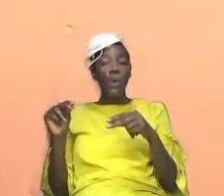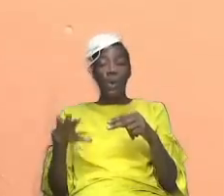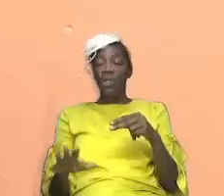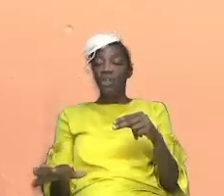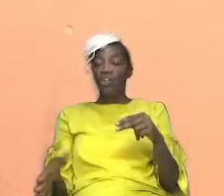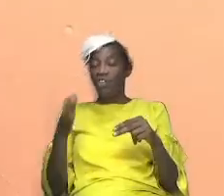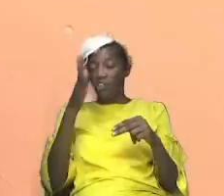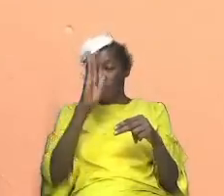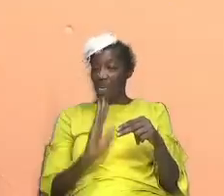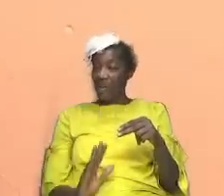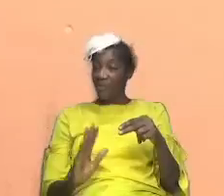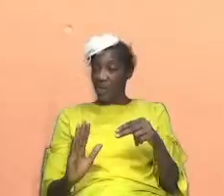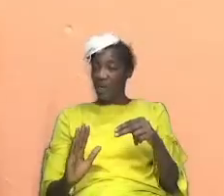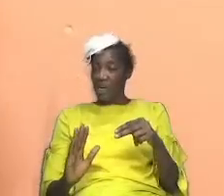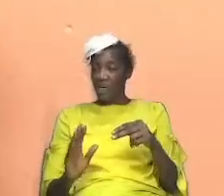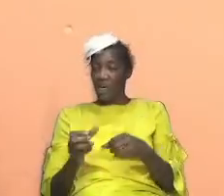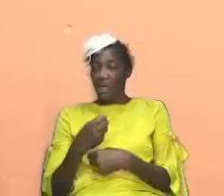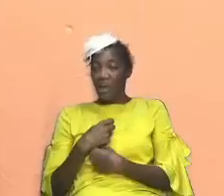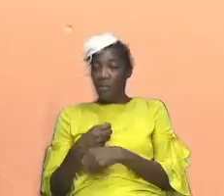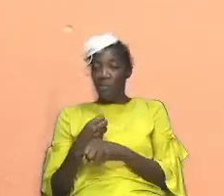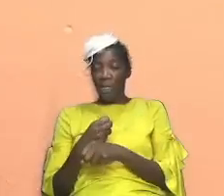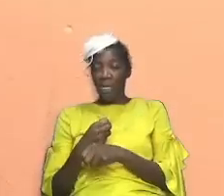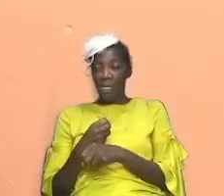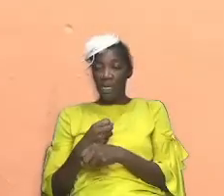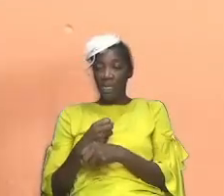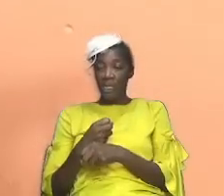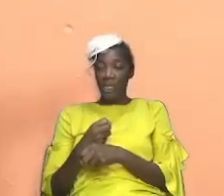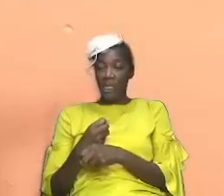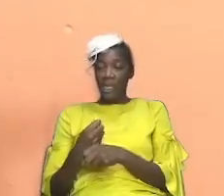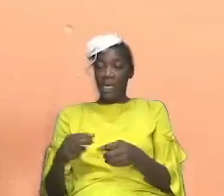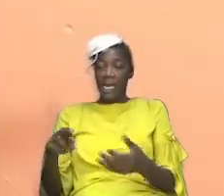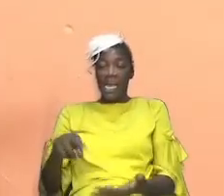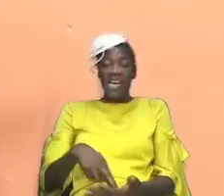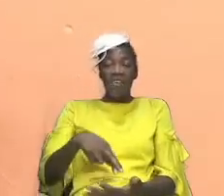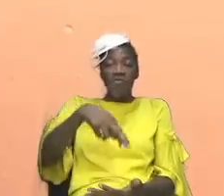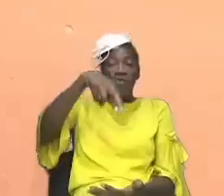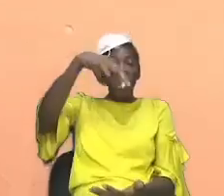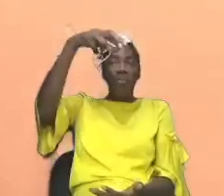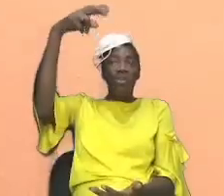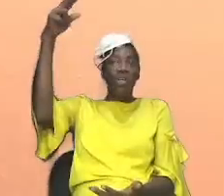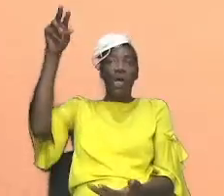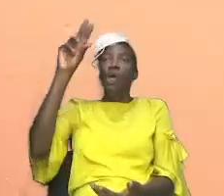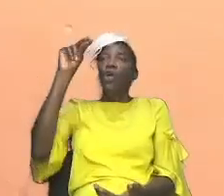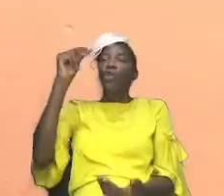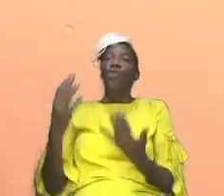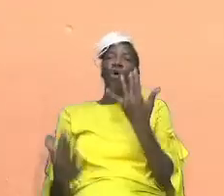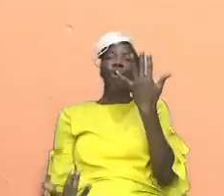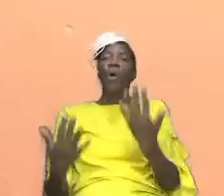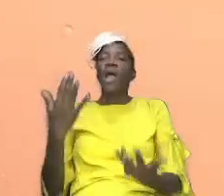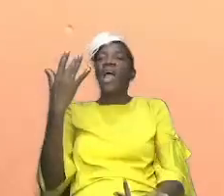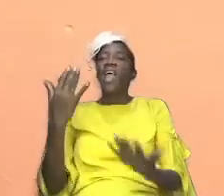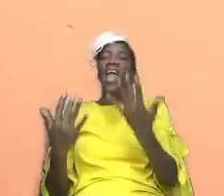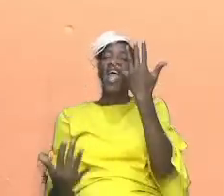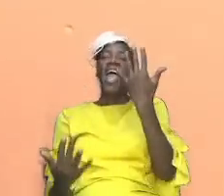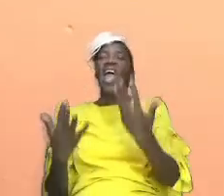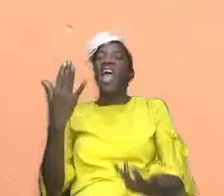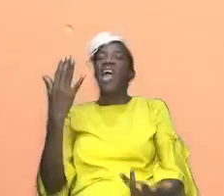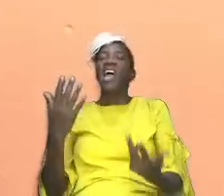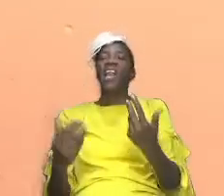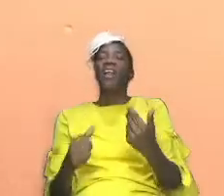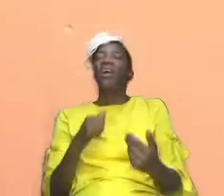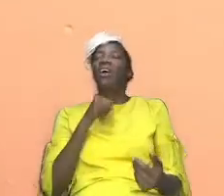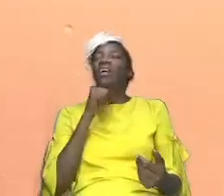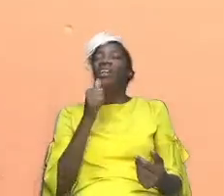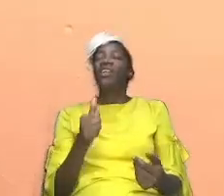of God and we made it in the rapture, there is no hell for us again. So it will not be a judgment